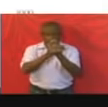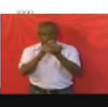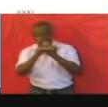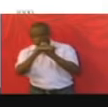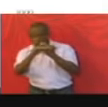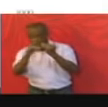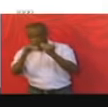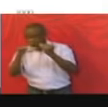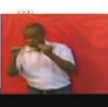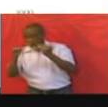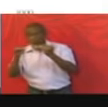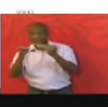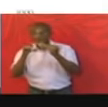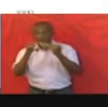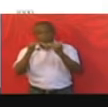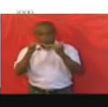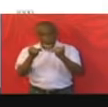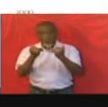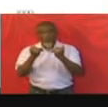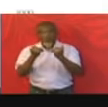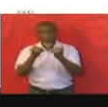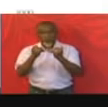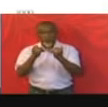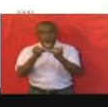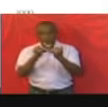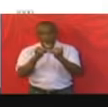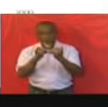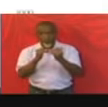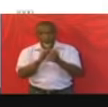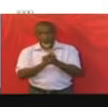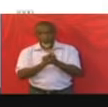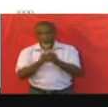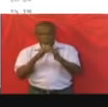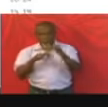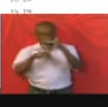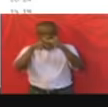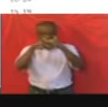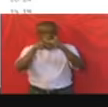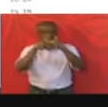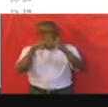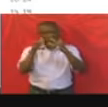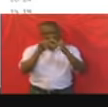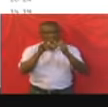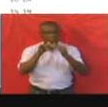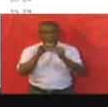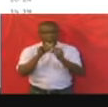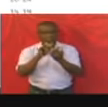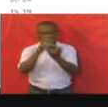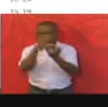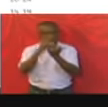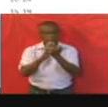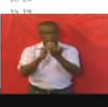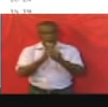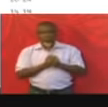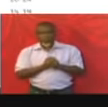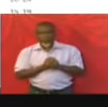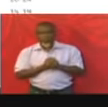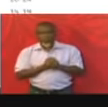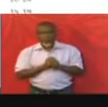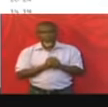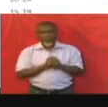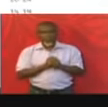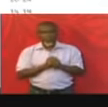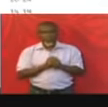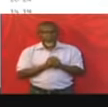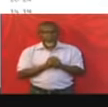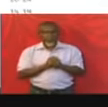catching up with July as the month draws to an end. Next slide. Next slide shows the demographics, that's the age and the